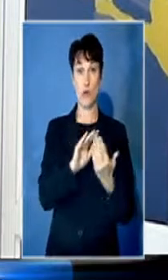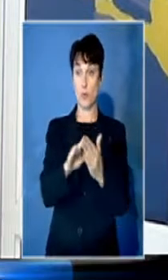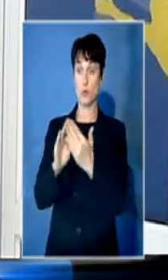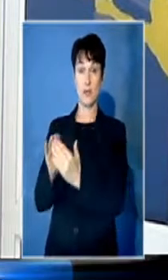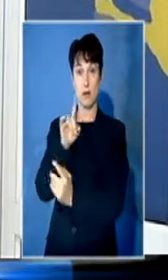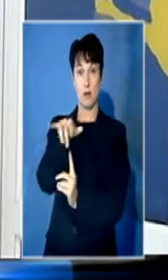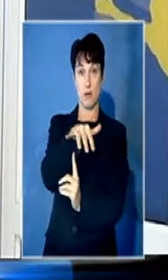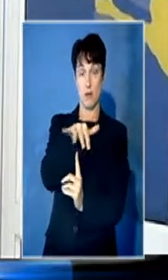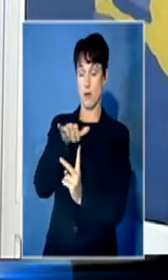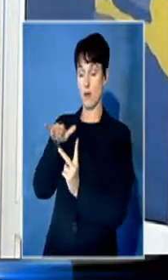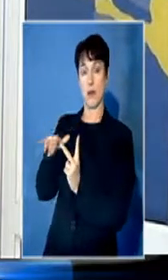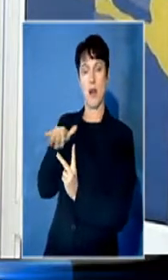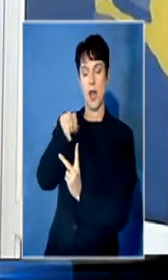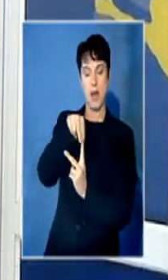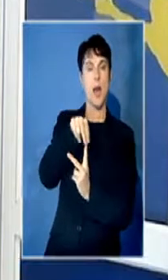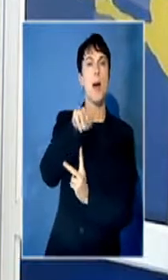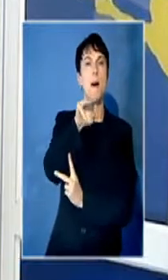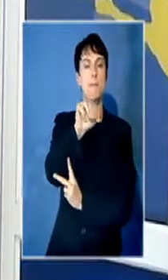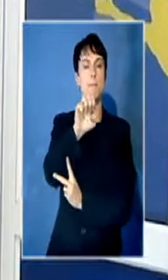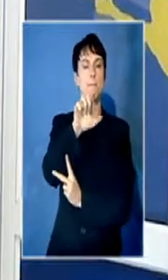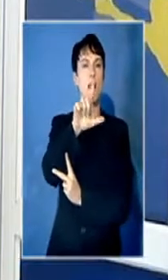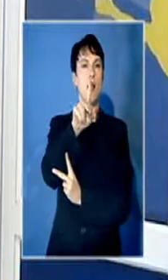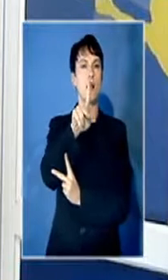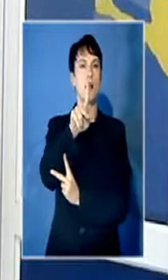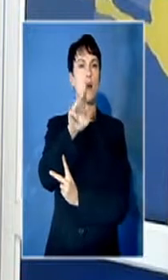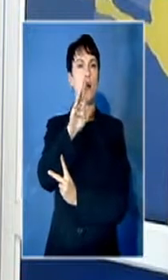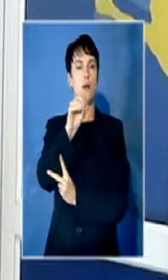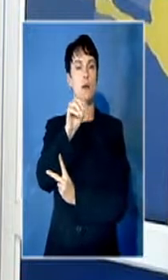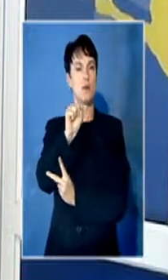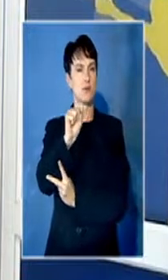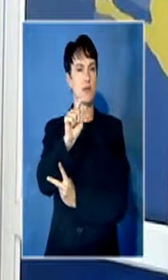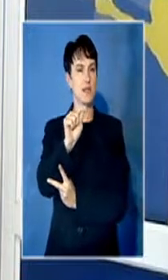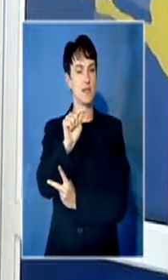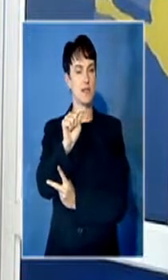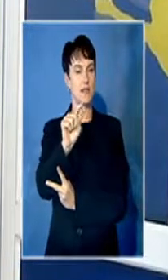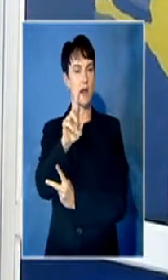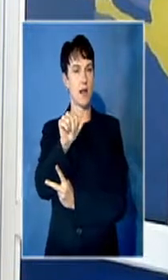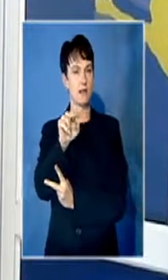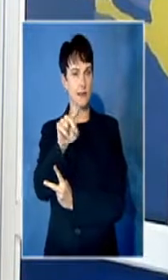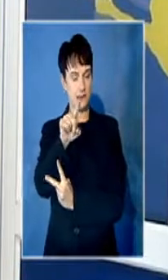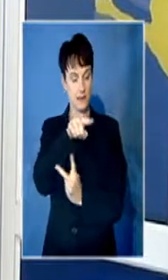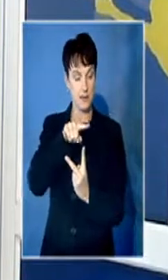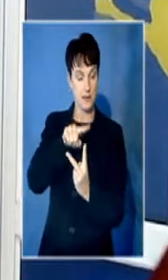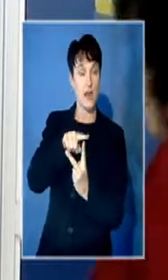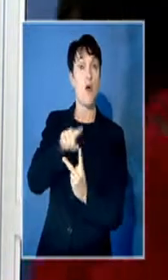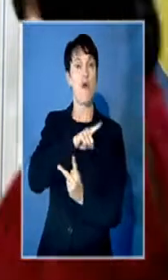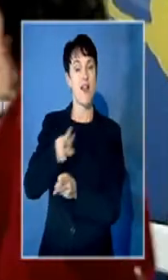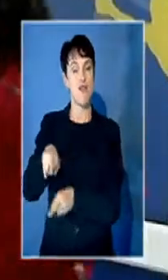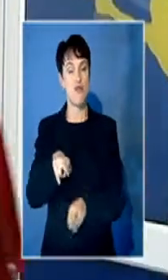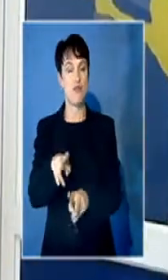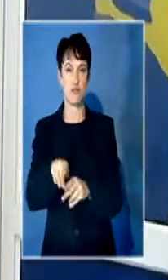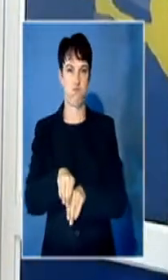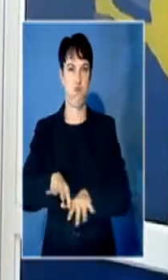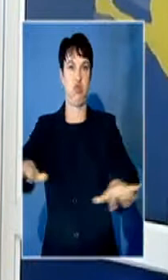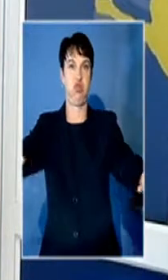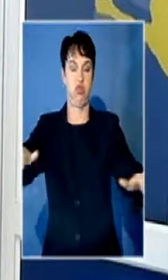communities. One in Macassar, where the Klein Zoute has overflown and burst its banks, and